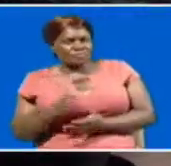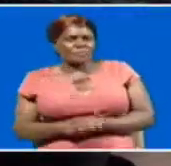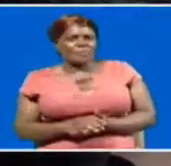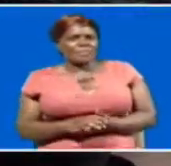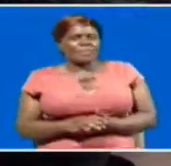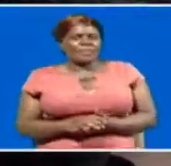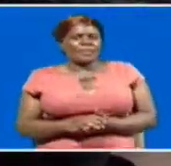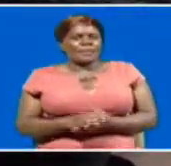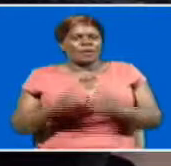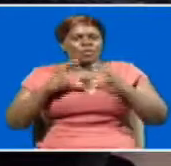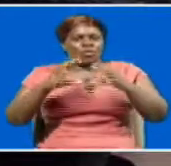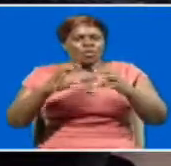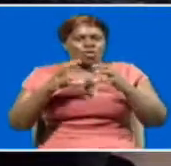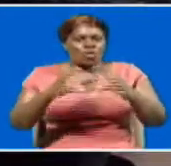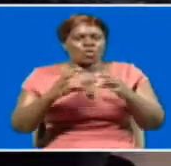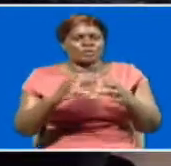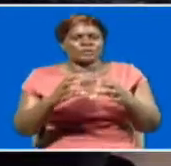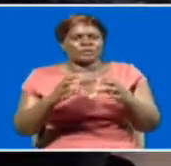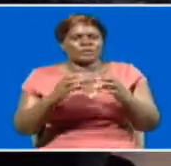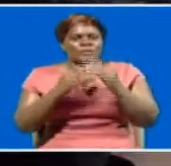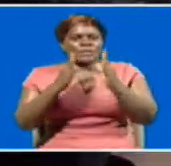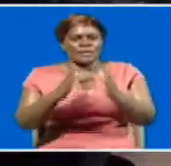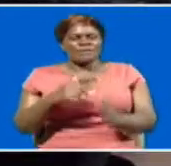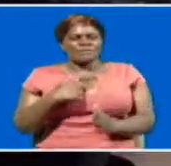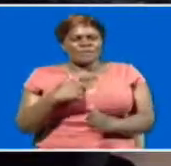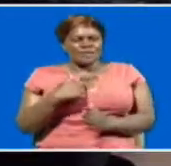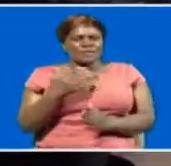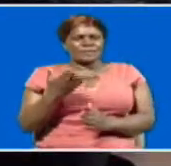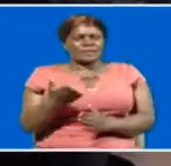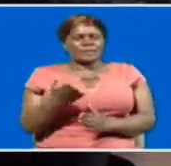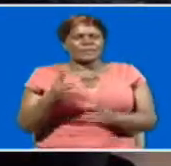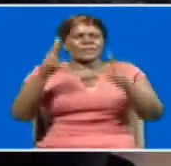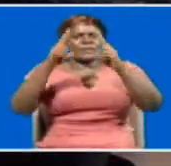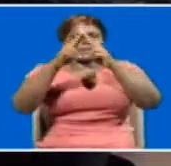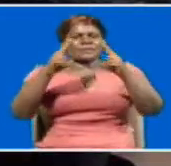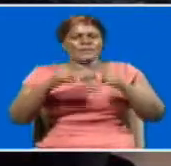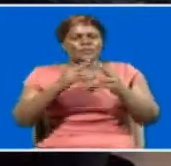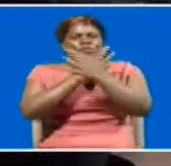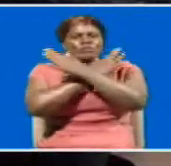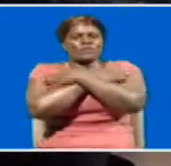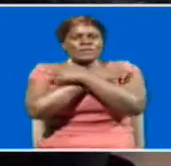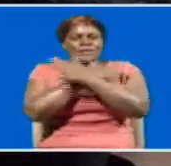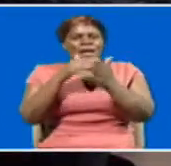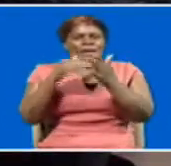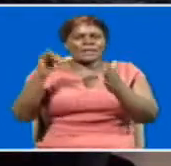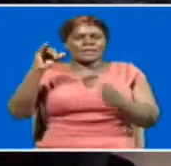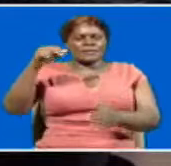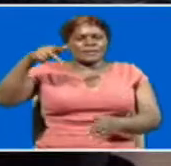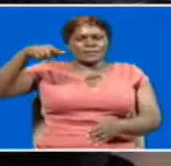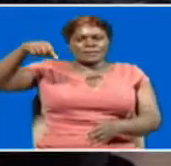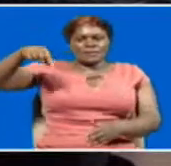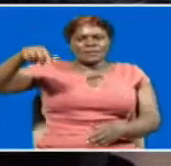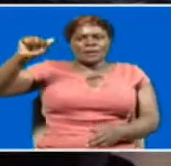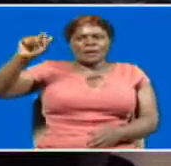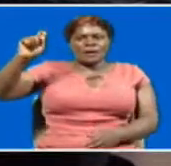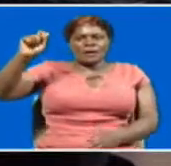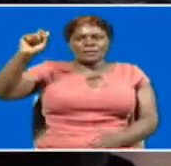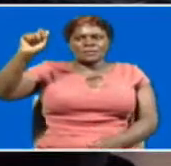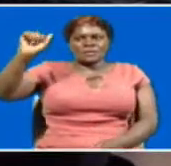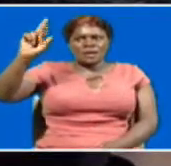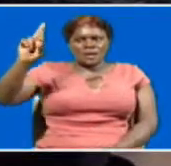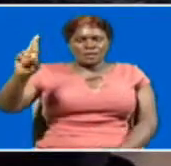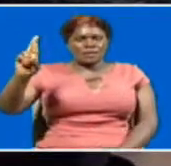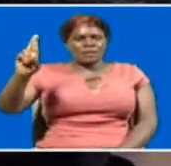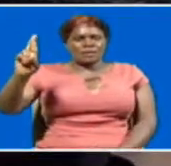Stars head coach, Engin Firat, fields Thursday's international friendly match against hosts Doha in...